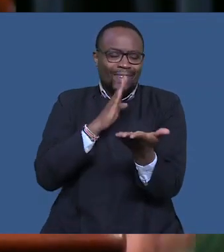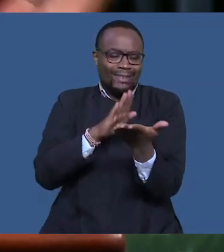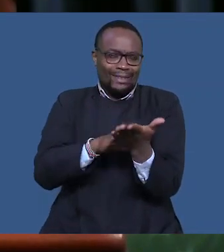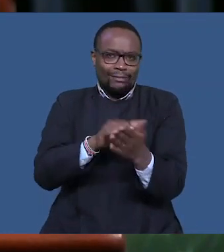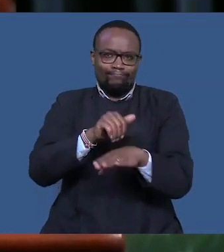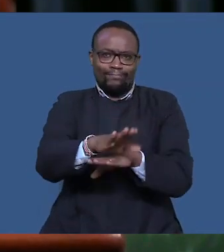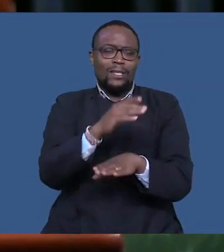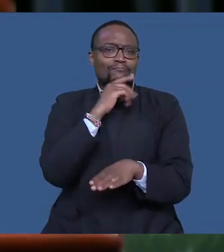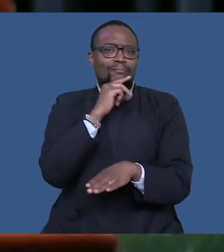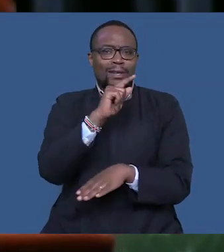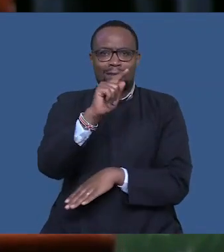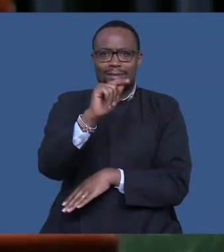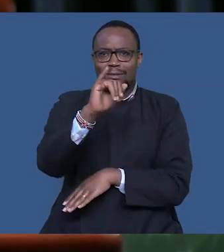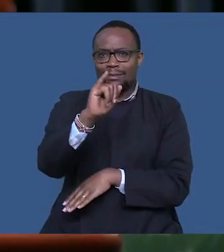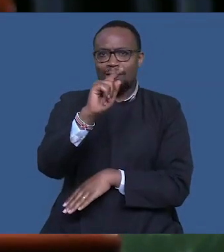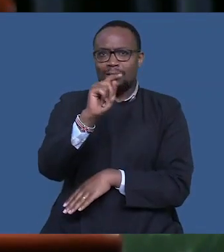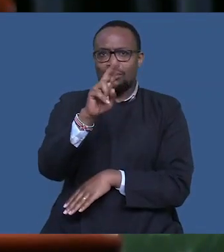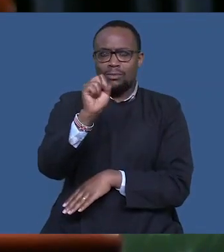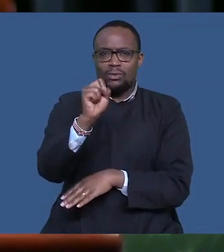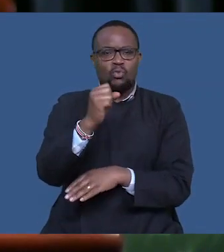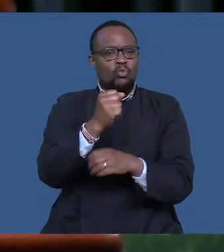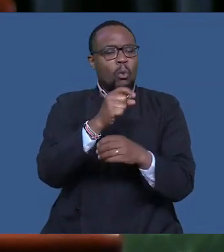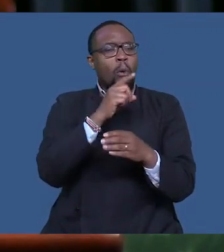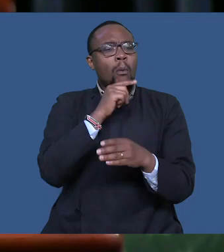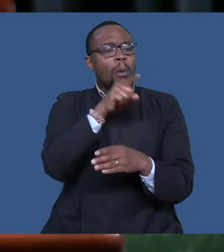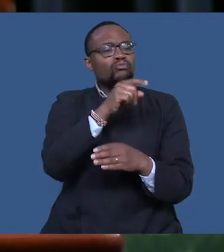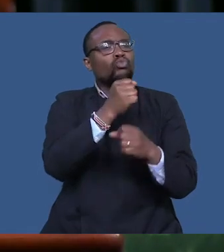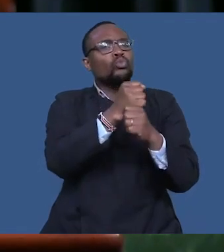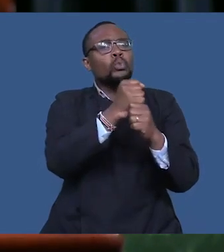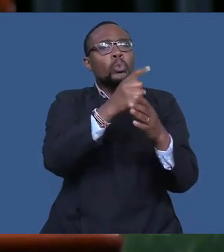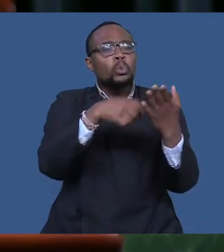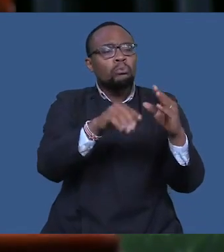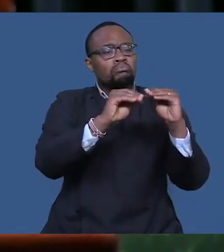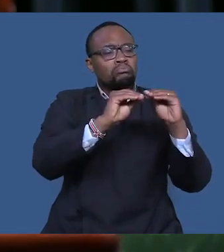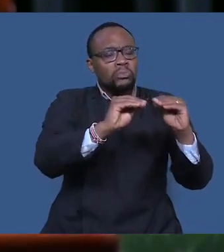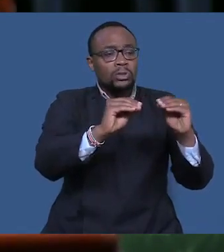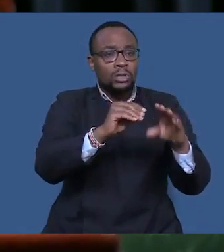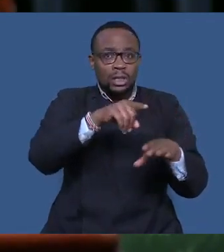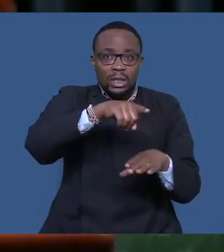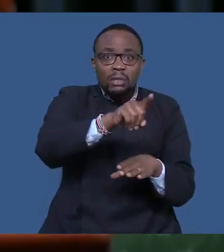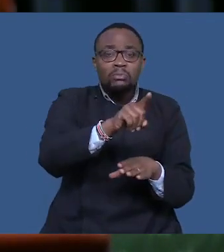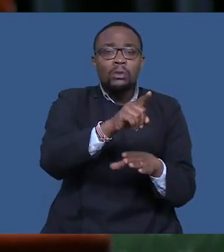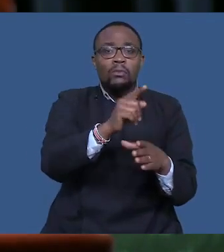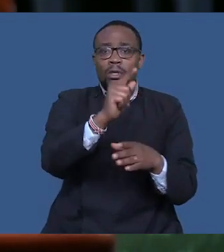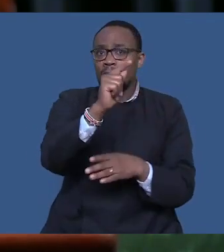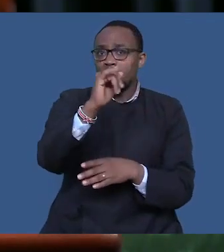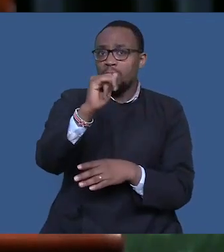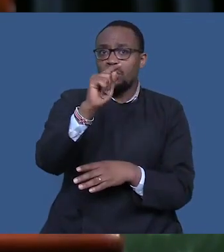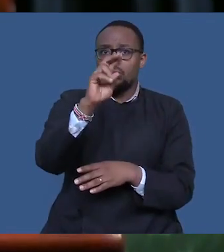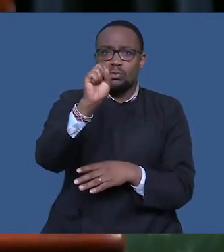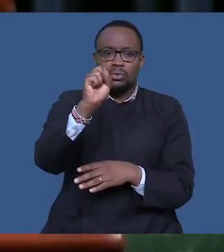just instructing him on what exactly he is to do. We understand that Titus was actually his